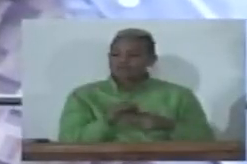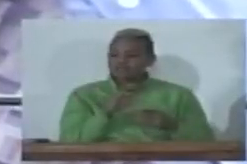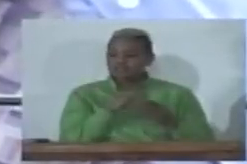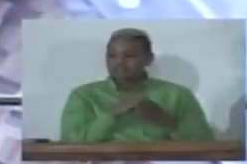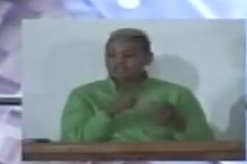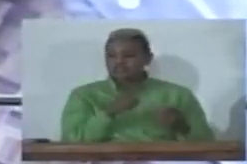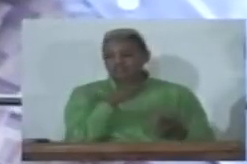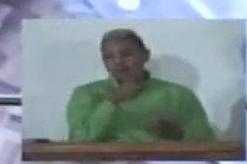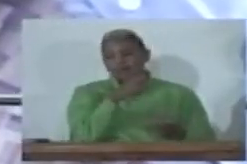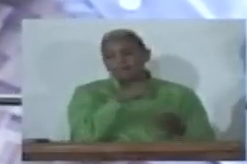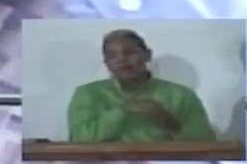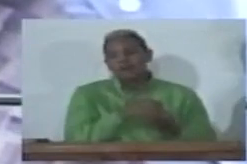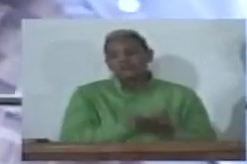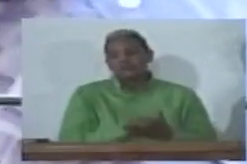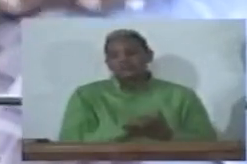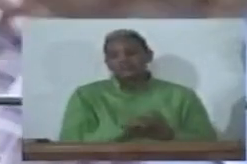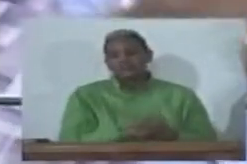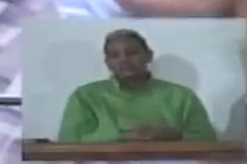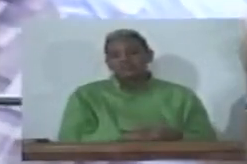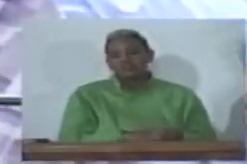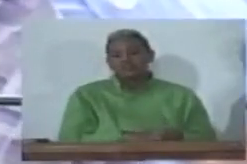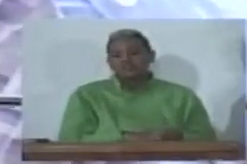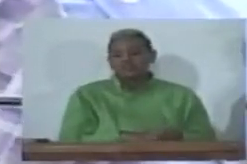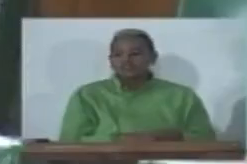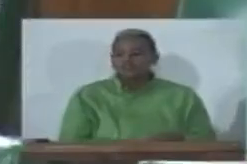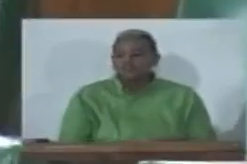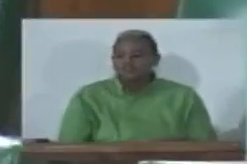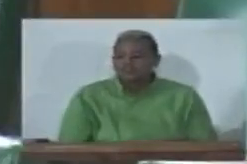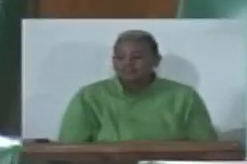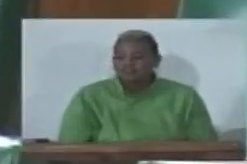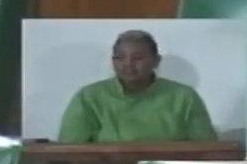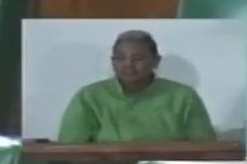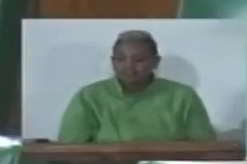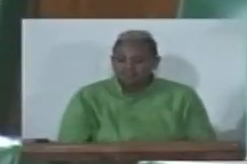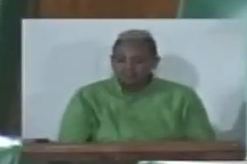That you are part of the team